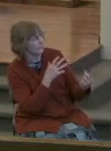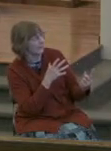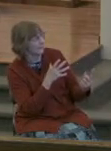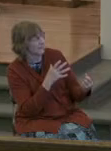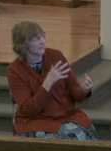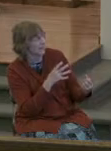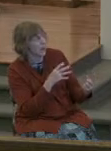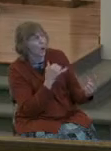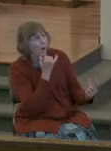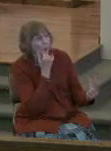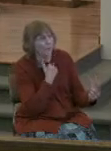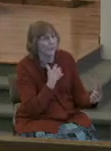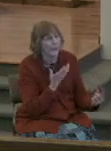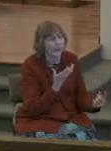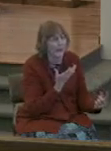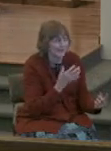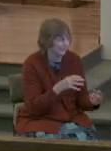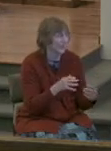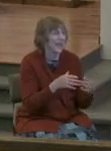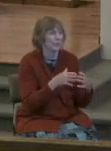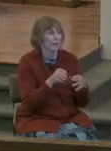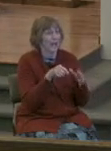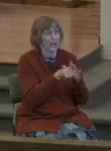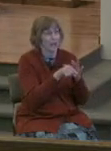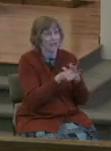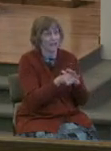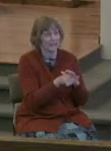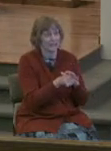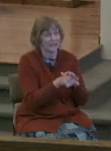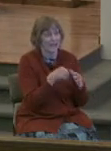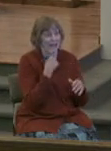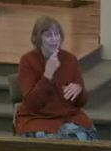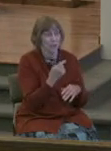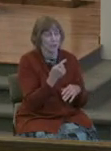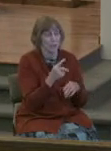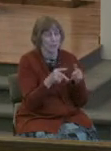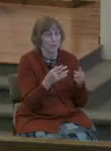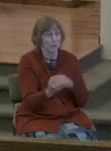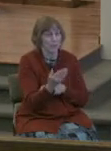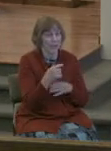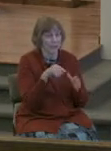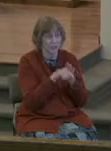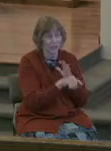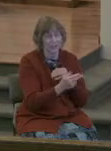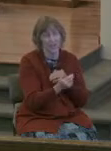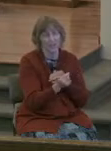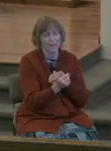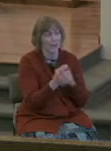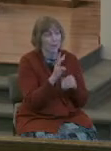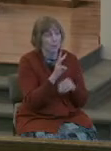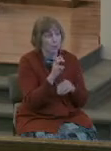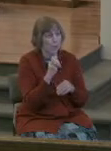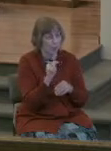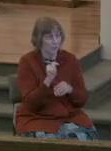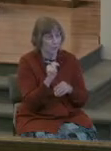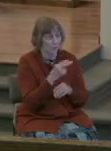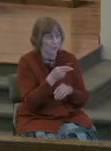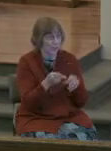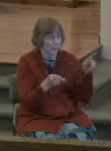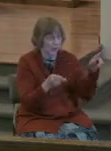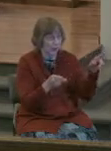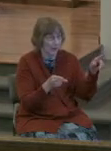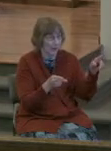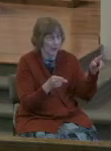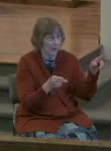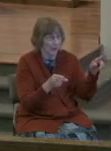Because I'm heading down the wrong way. But I still cheat. I told everybody this morning I still cheat. Because the Walmart in Hendersonville, the